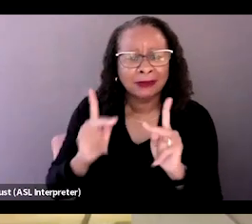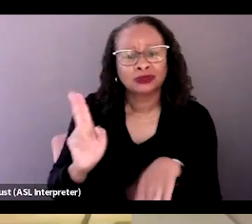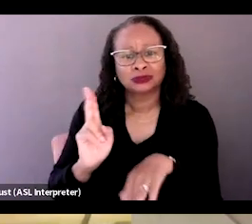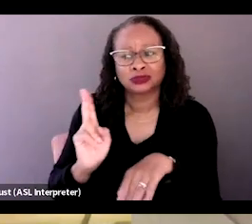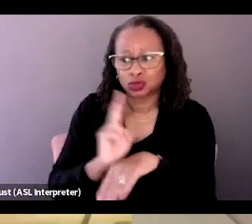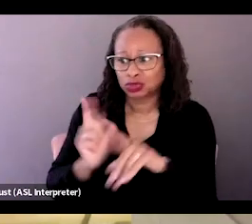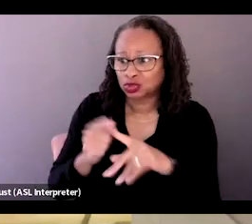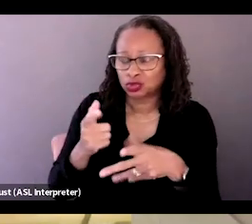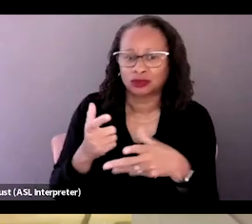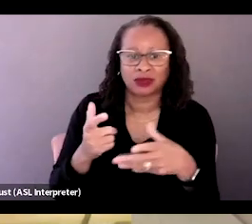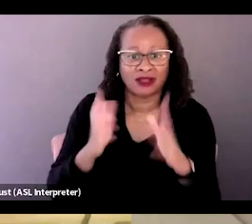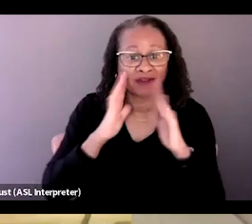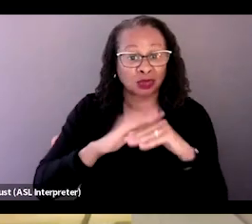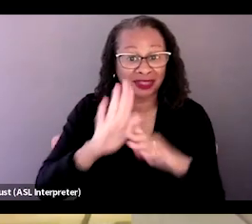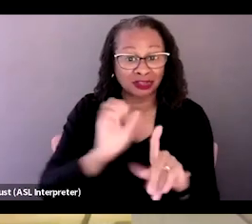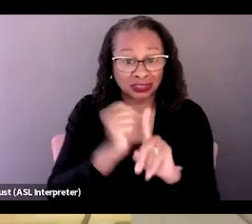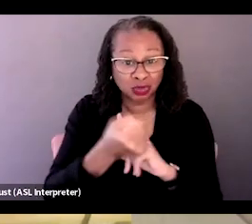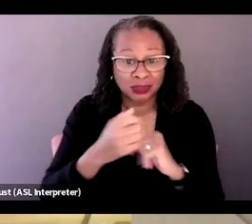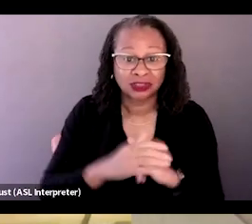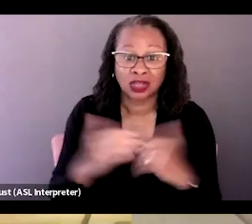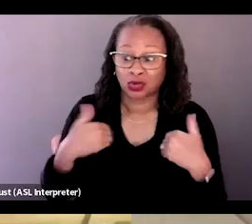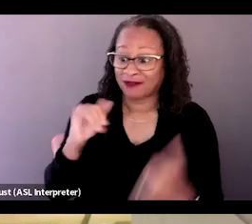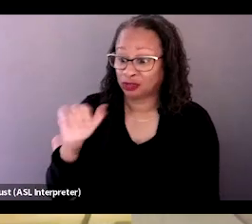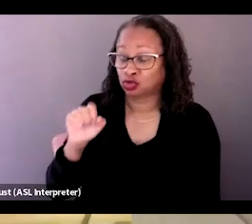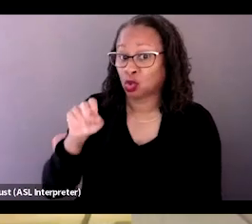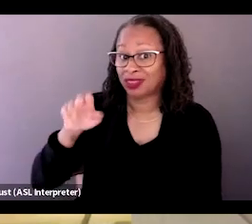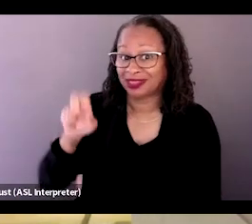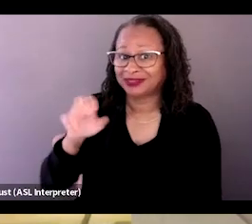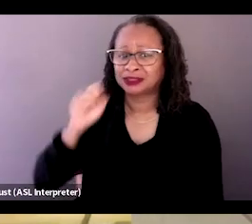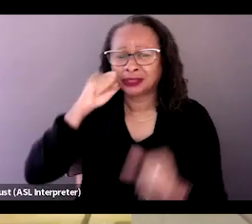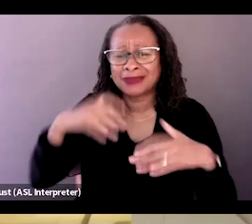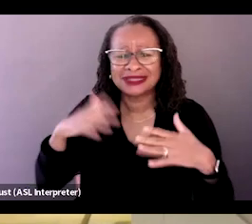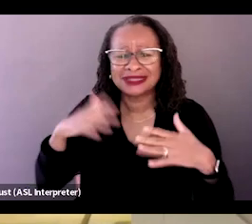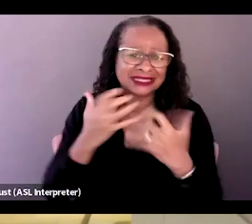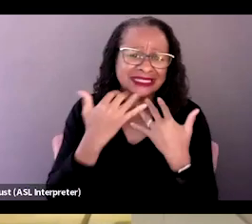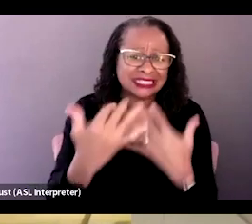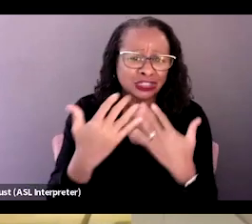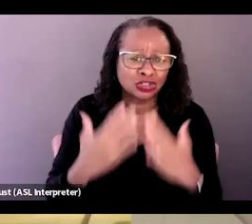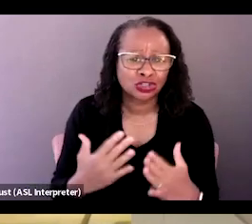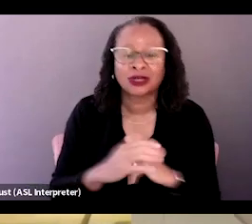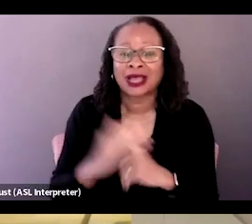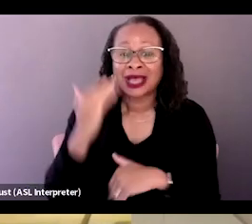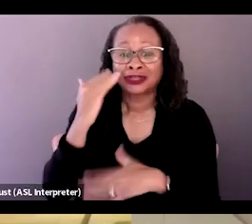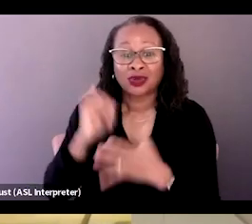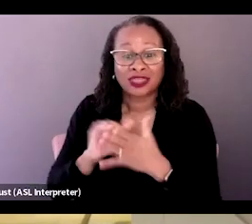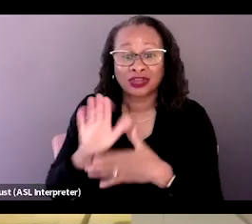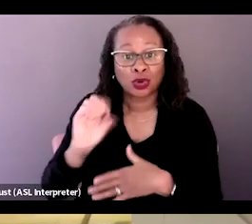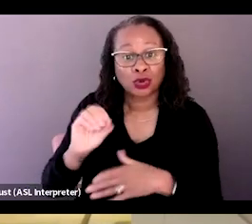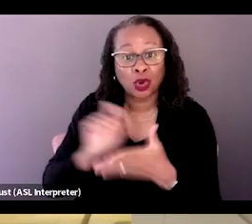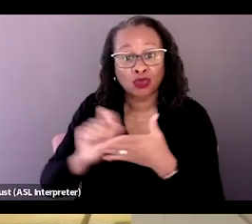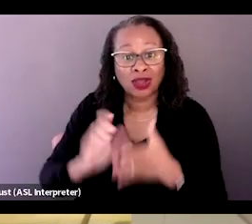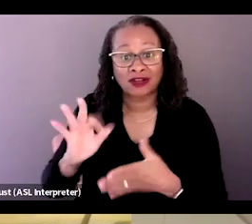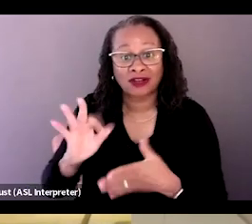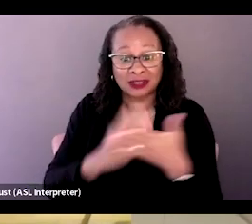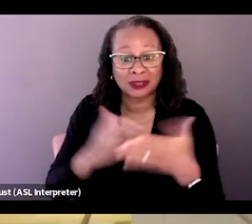deal with their situation, you have Jolene, who's this incredible singer, and I noticed that you're a co-writer of some of the